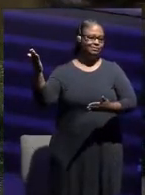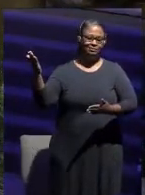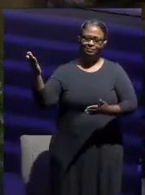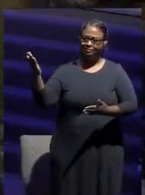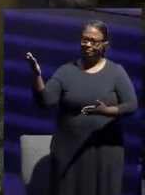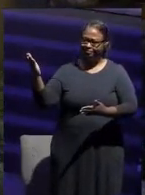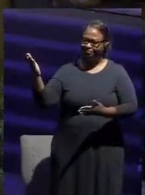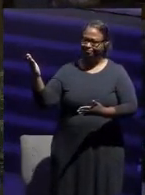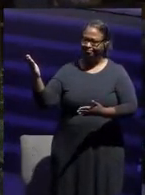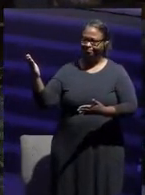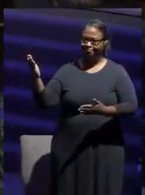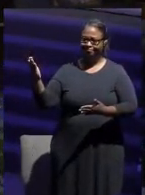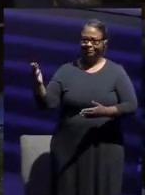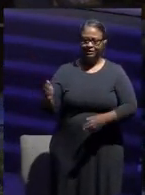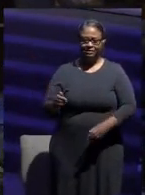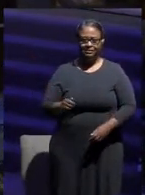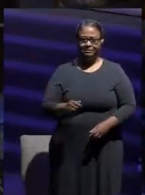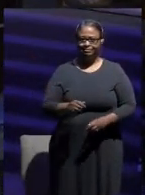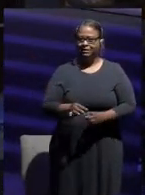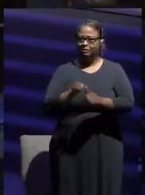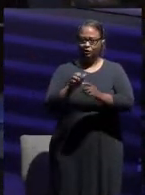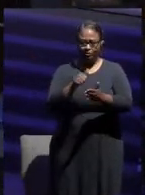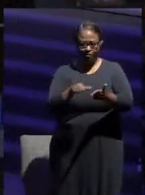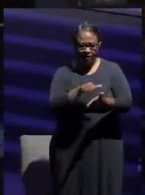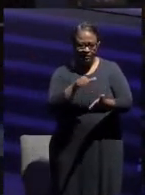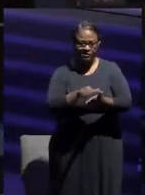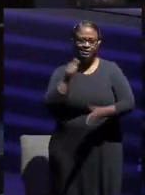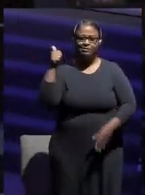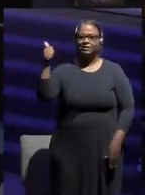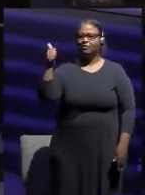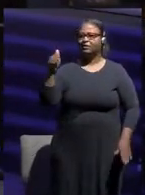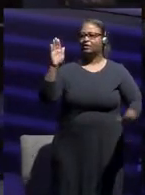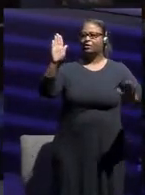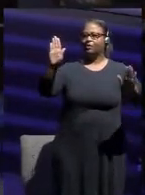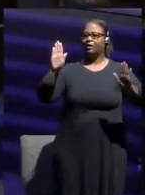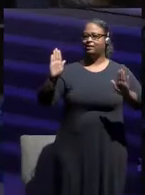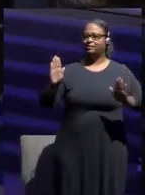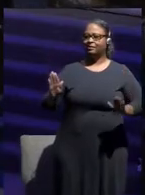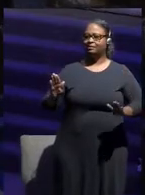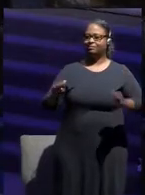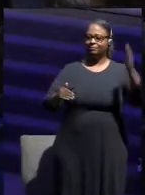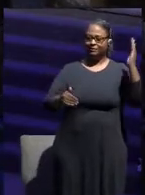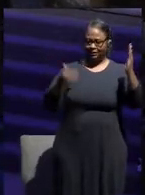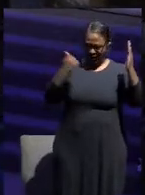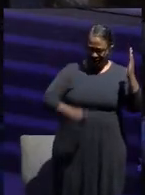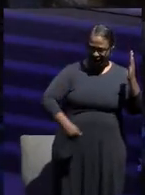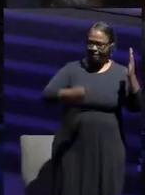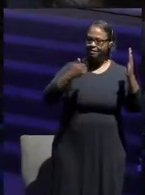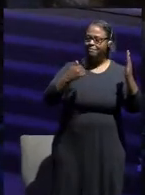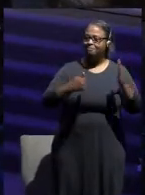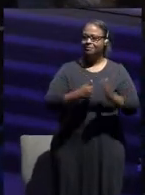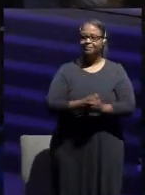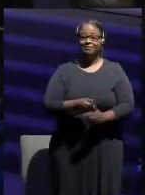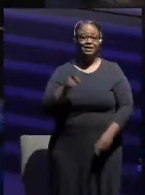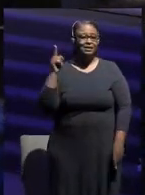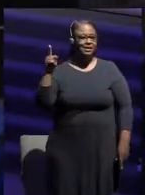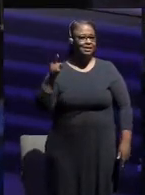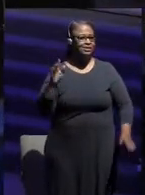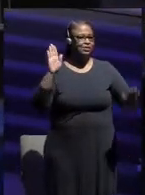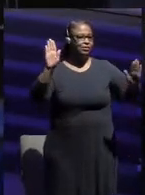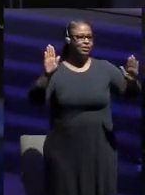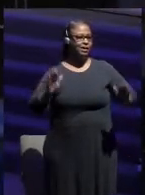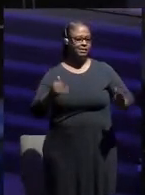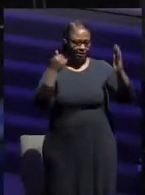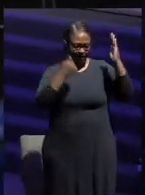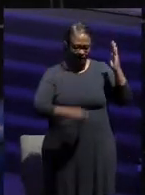one. Upon those sacred pages, He's the great I am. Come on,